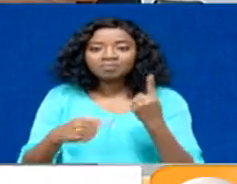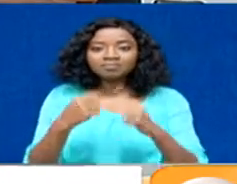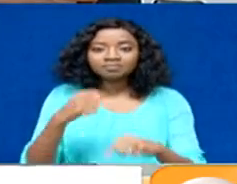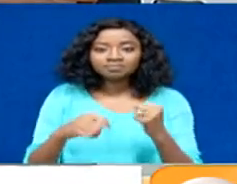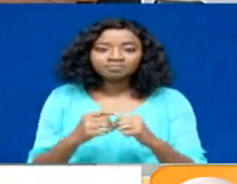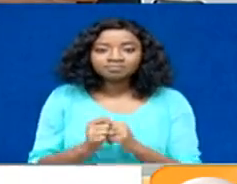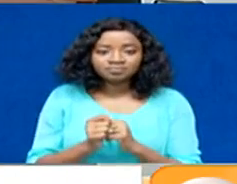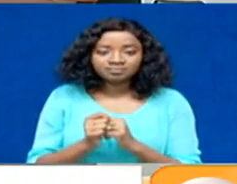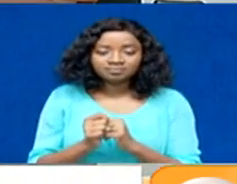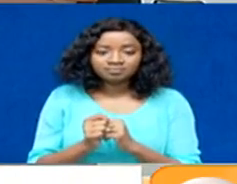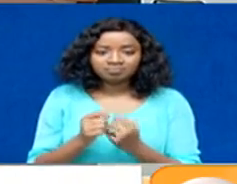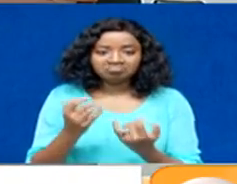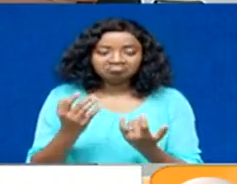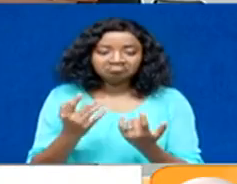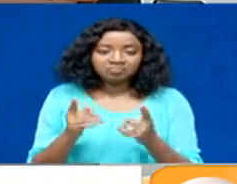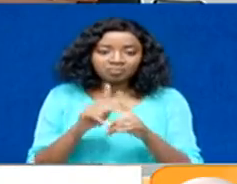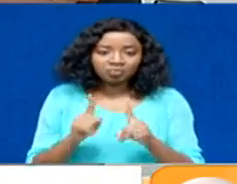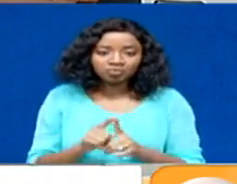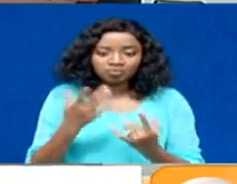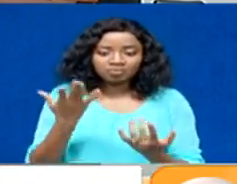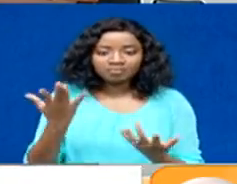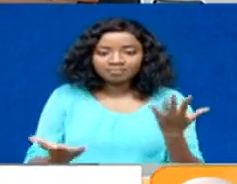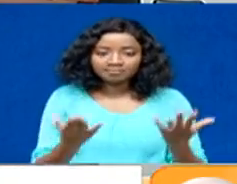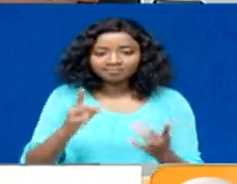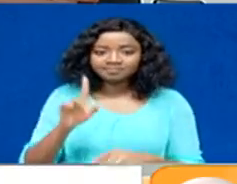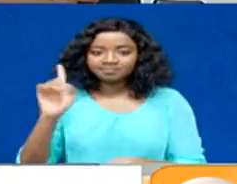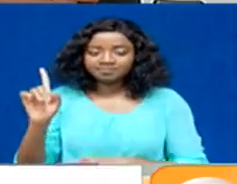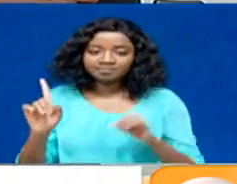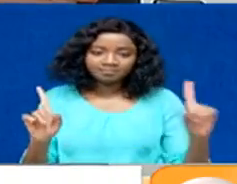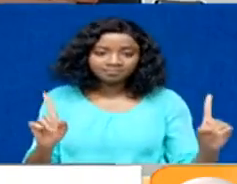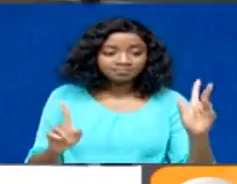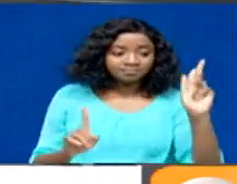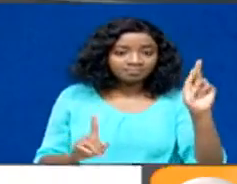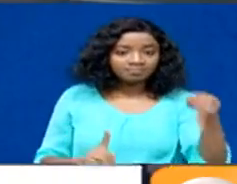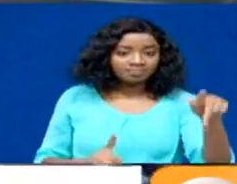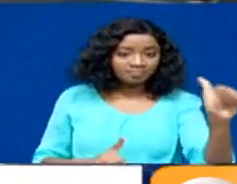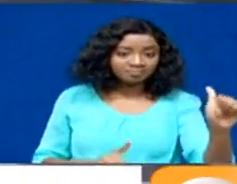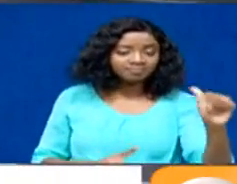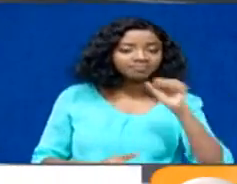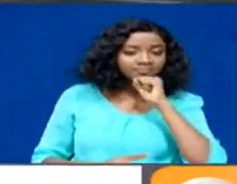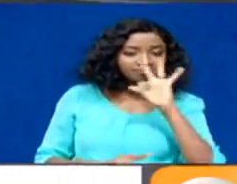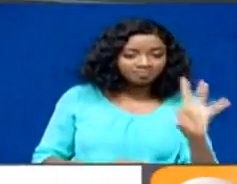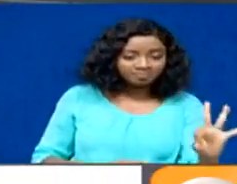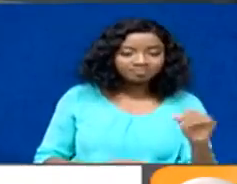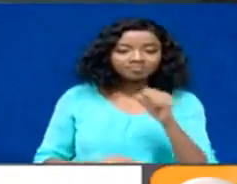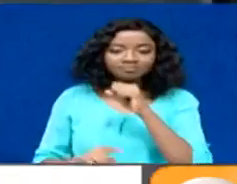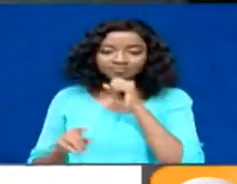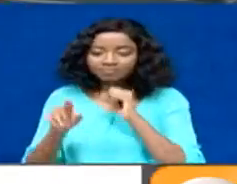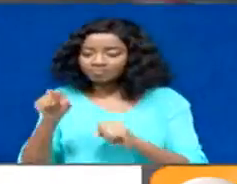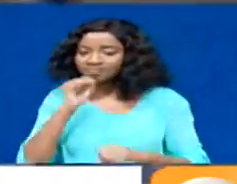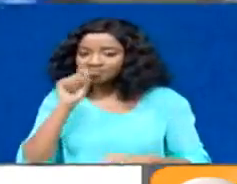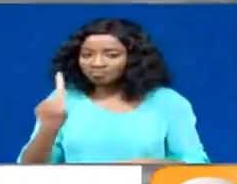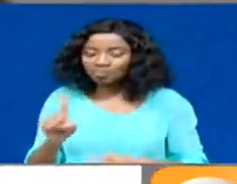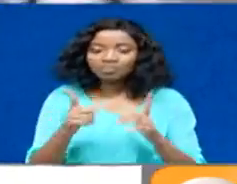series, delicately balanced at 1-1. Now, KPA narrowly lost 53-51 in Game 1 on Saturday,